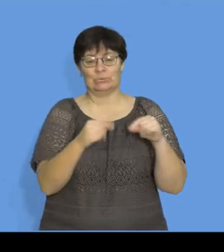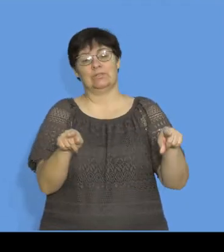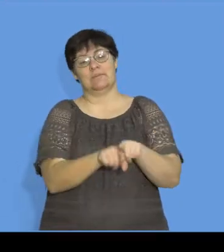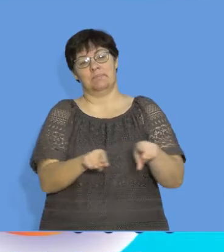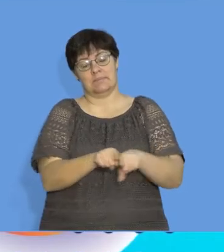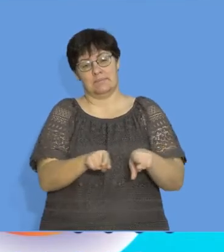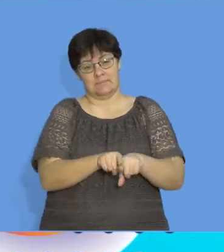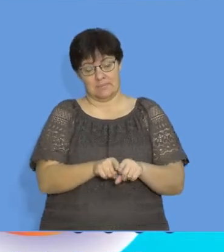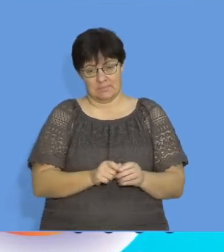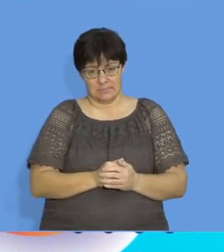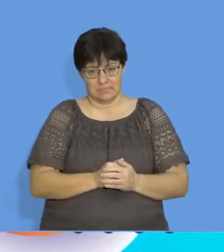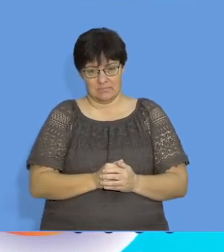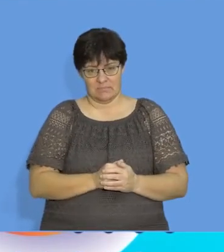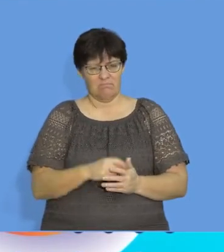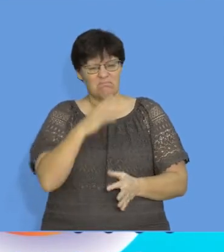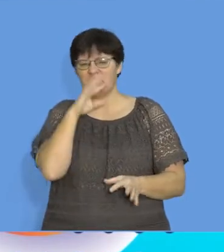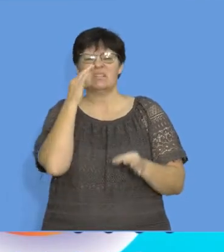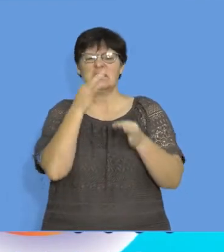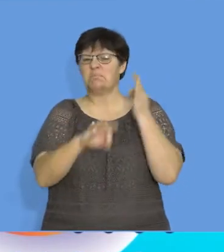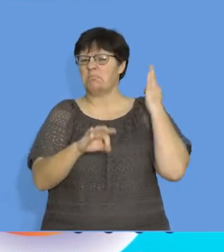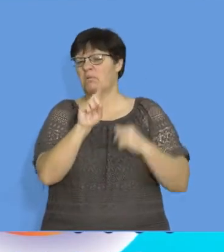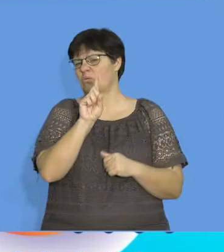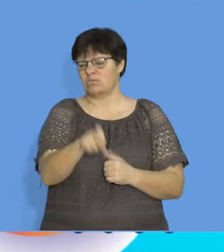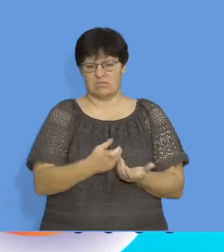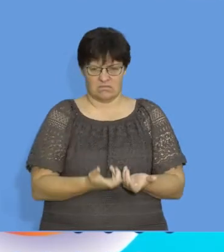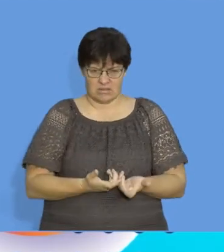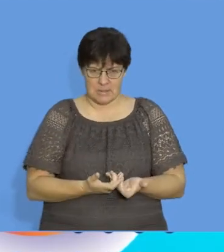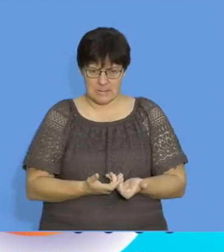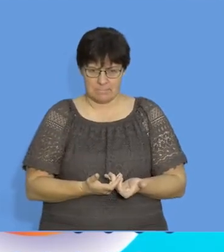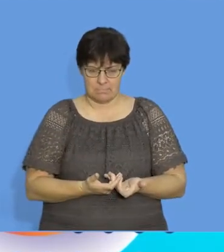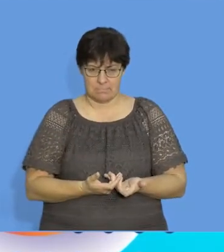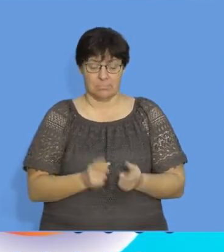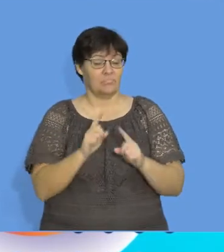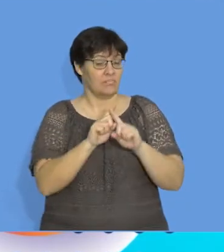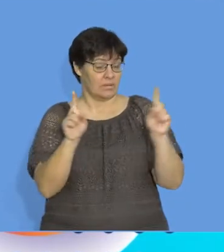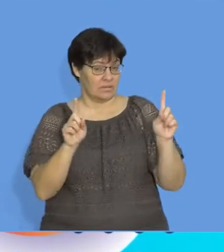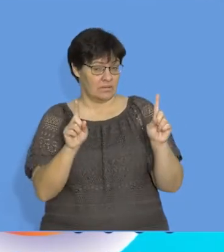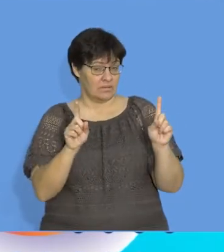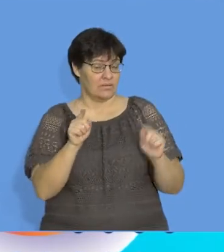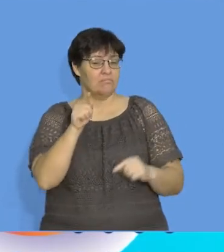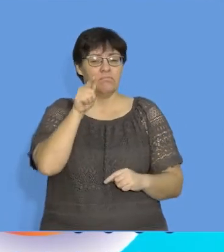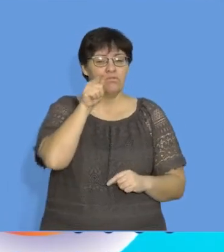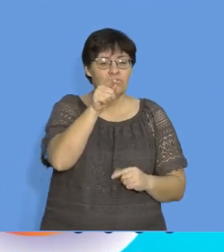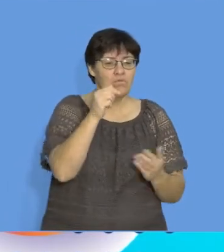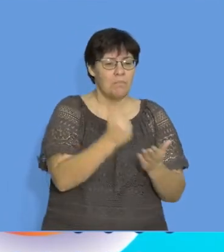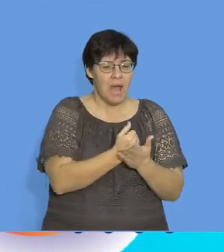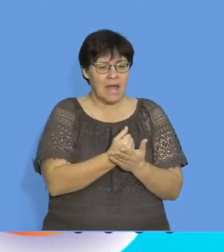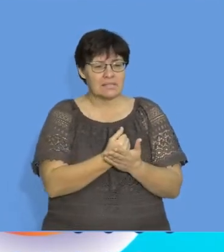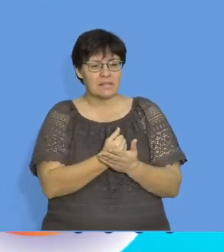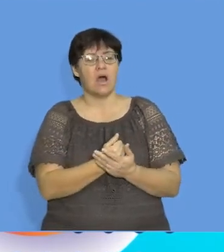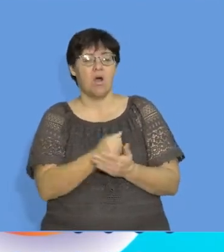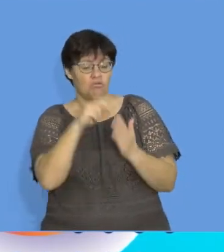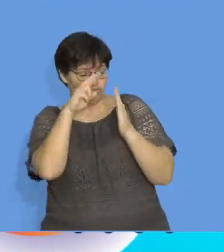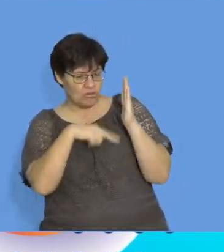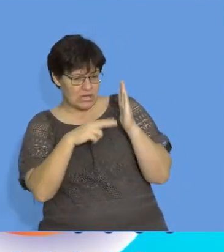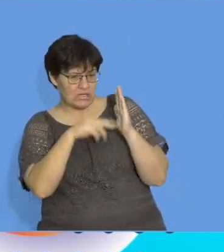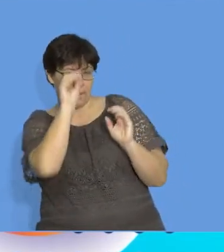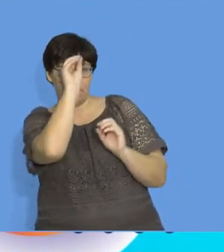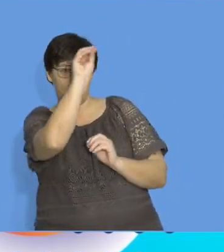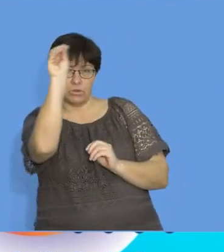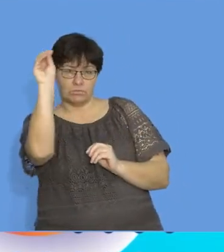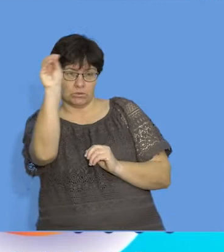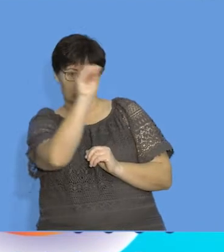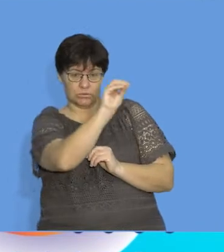doing. This is a fairly simple question, but you need to get into the habit of when you read